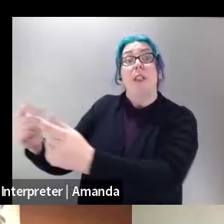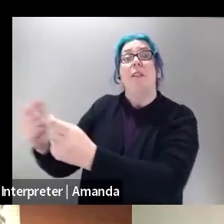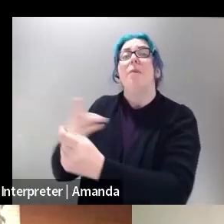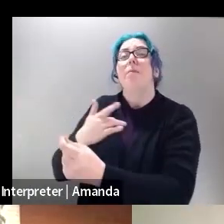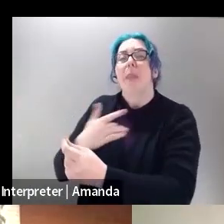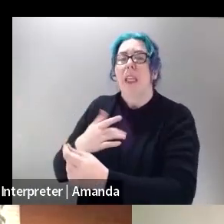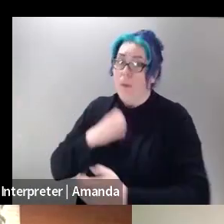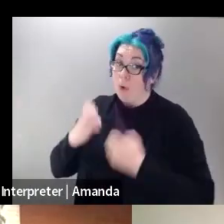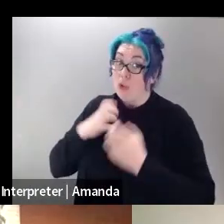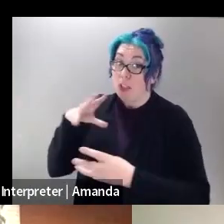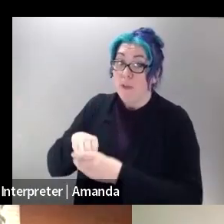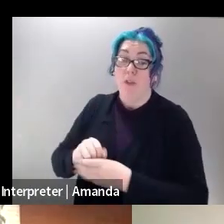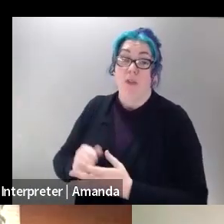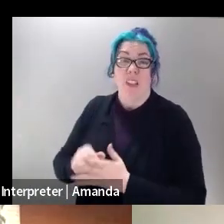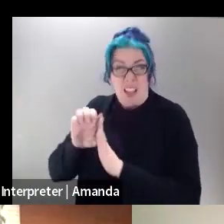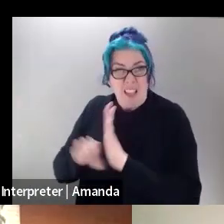the participants.